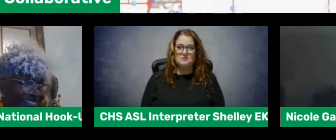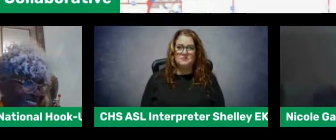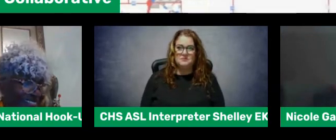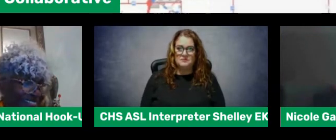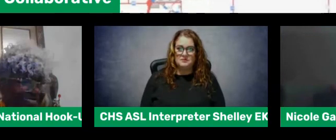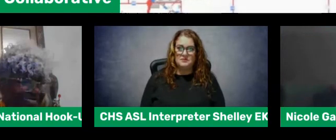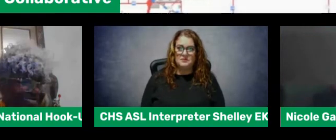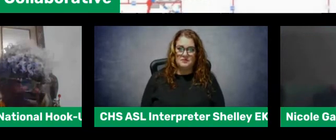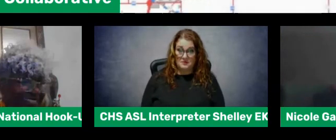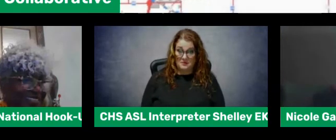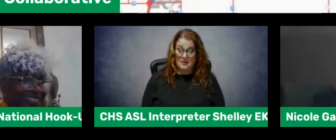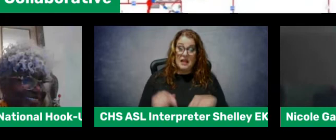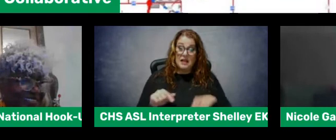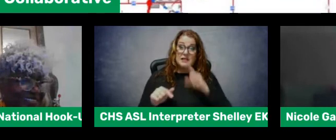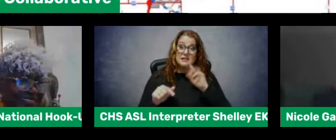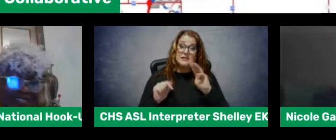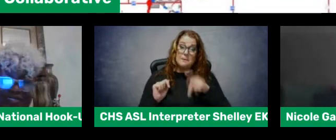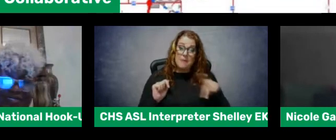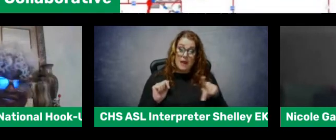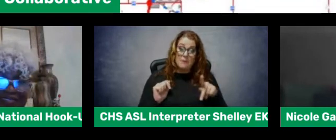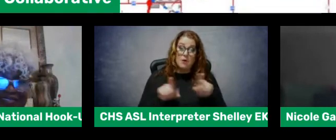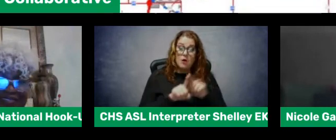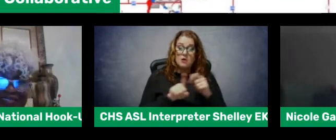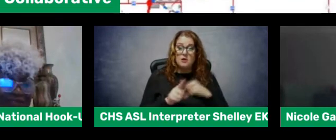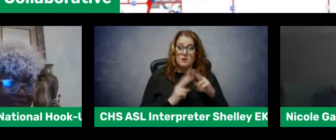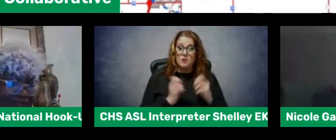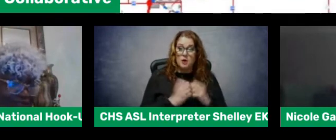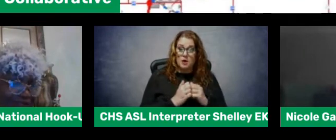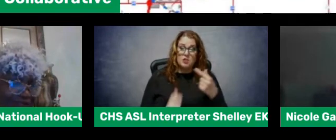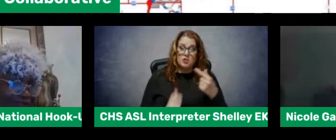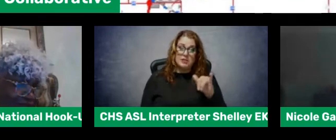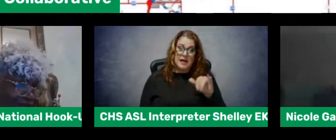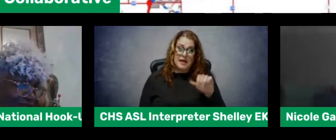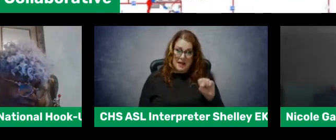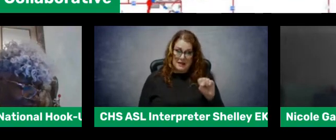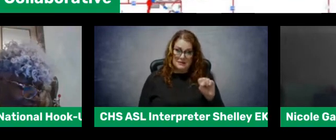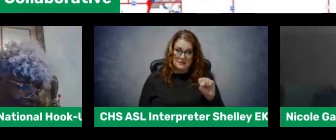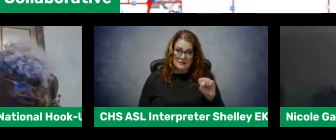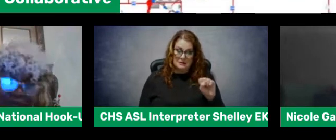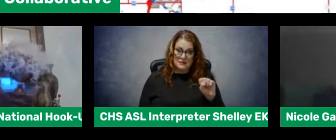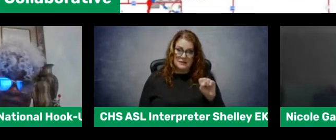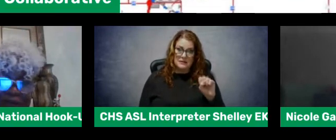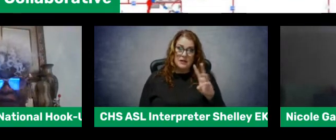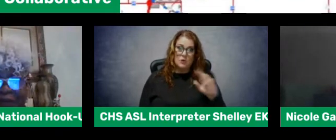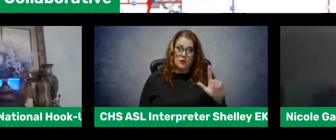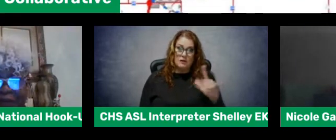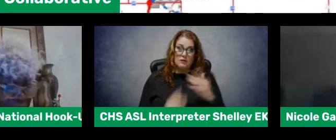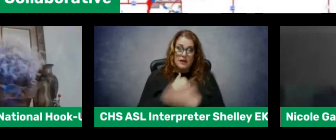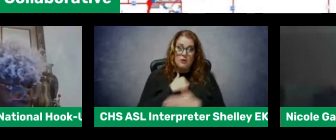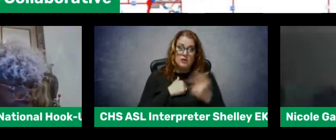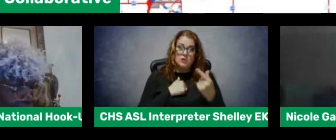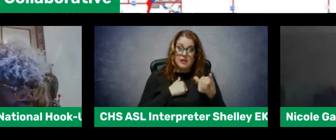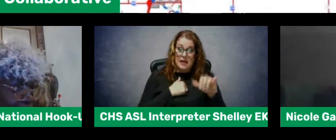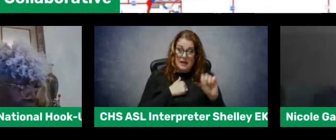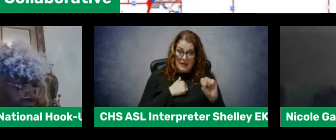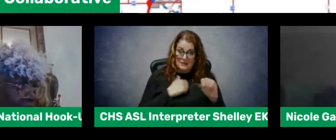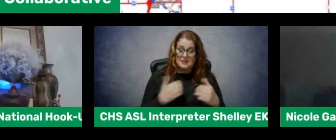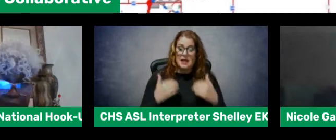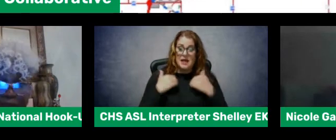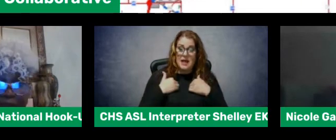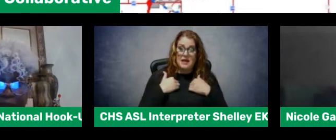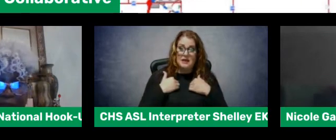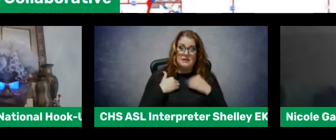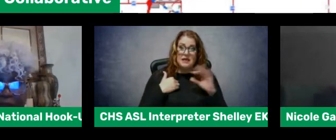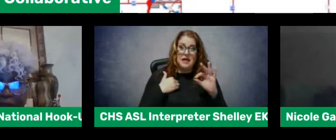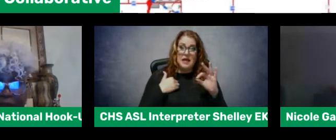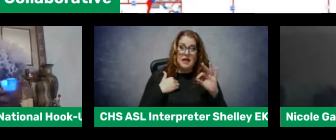Awesome. This is a map. We also have a partner with our GIS, Will County GIS, that has a Find